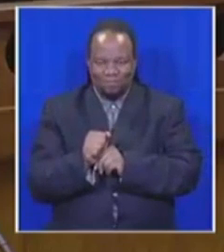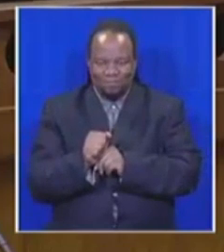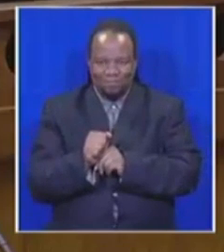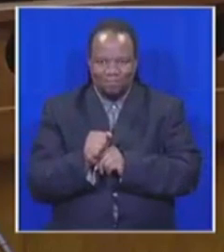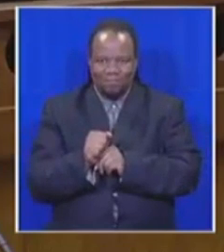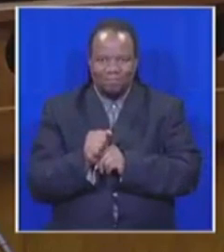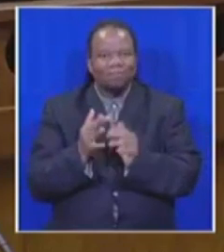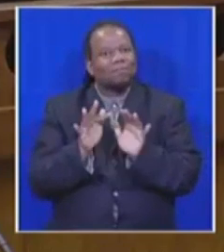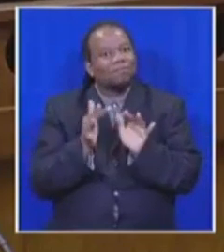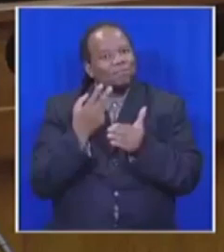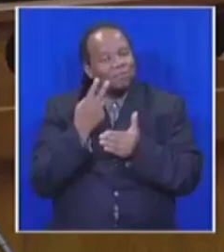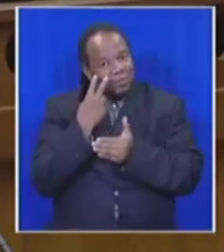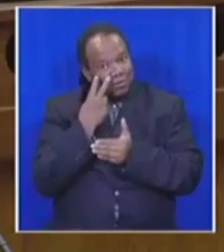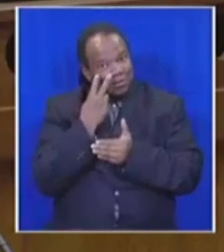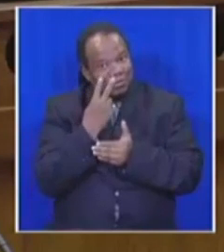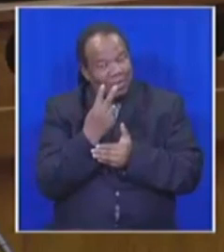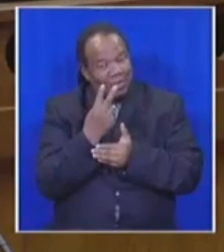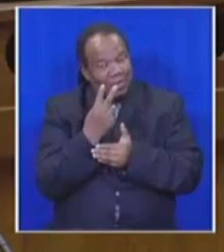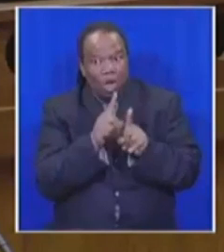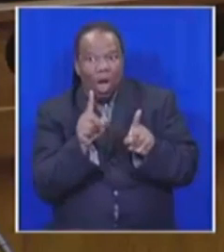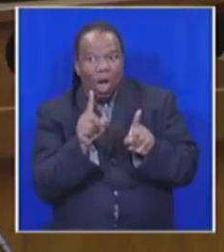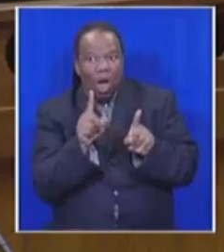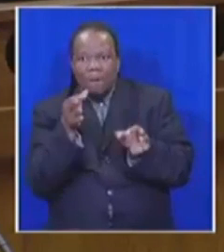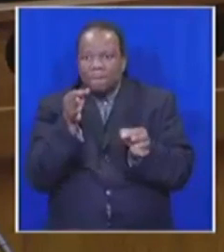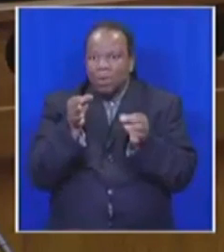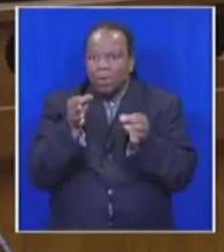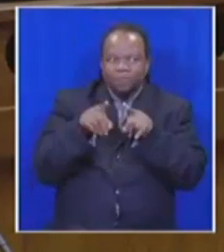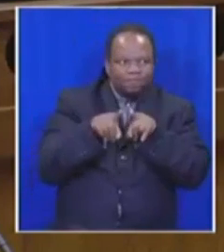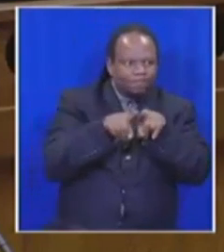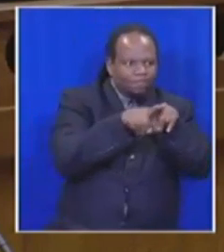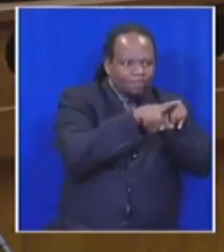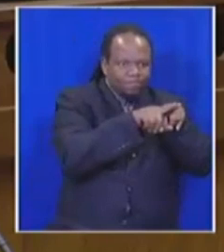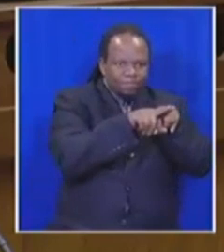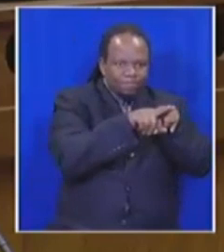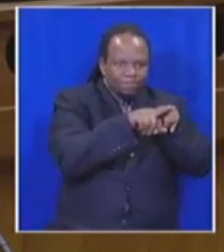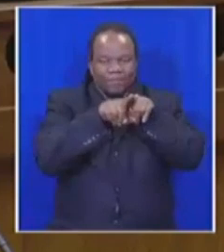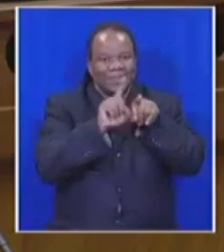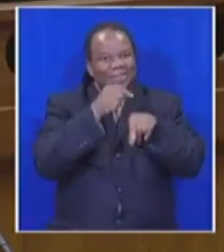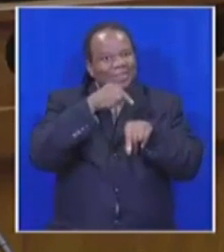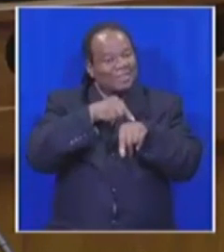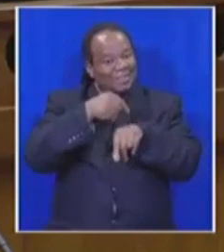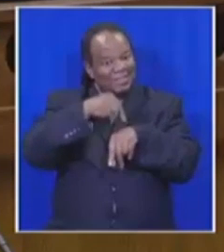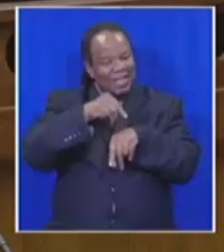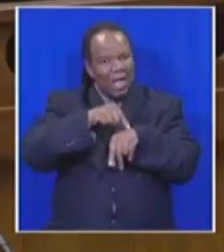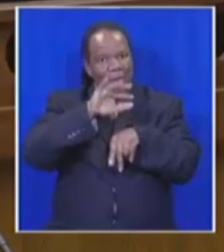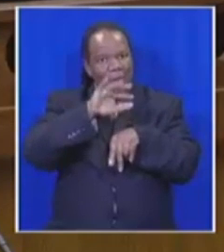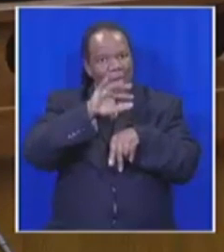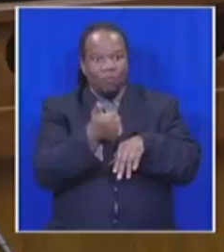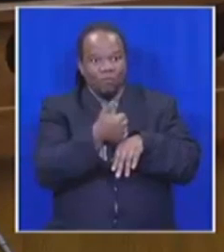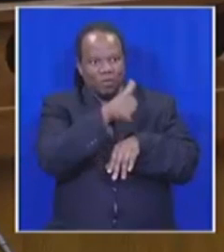the complete realignment of our politics. The age of arrogant, dominant party is